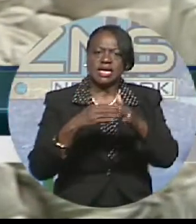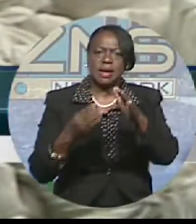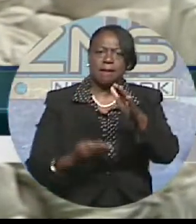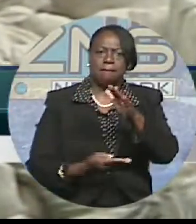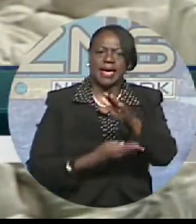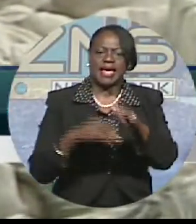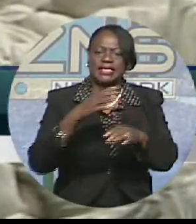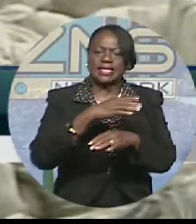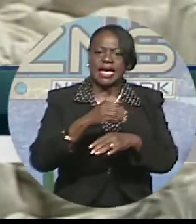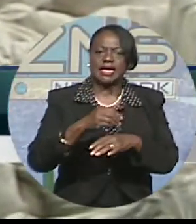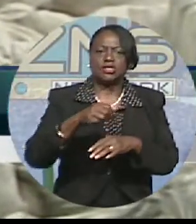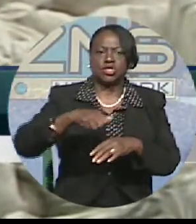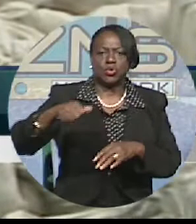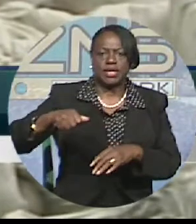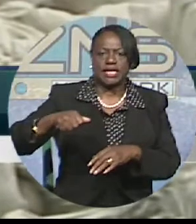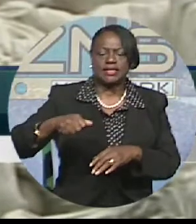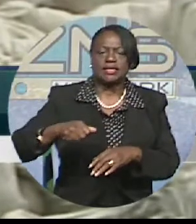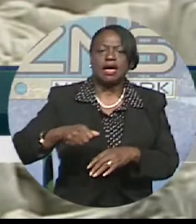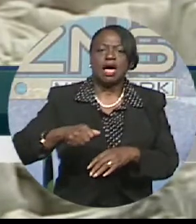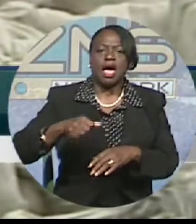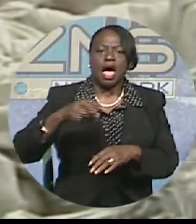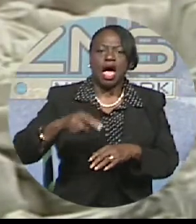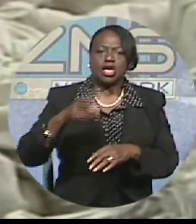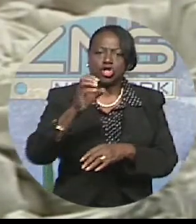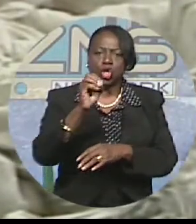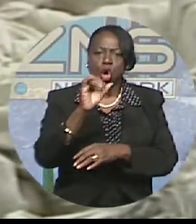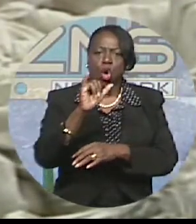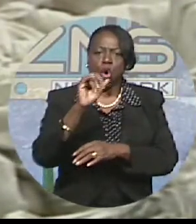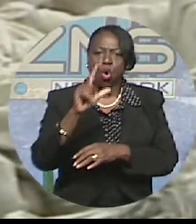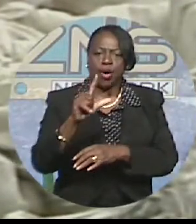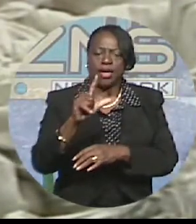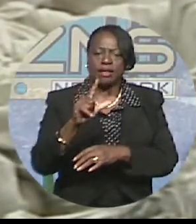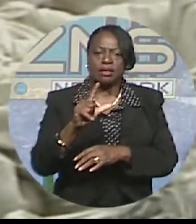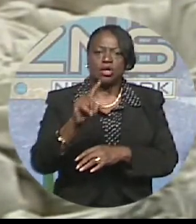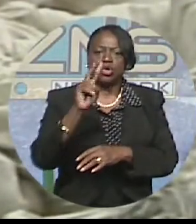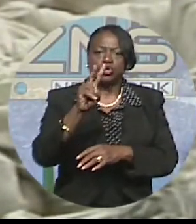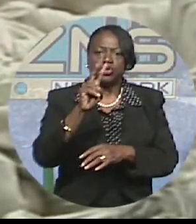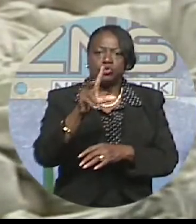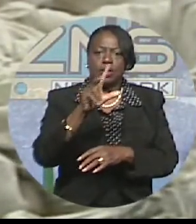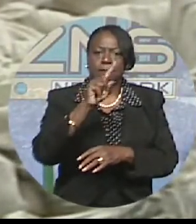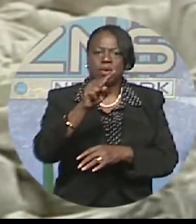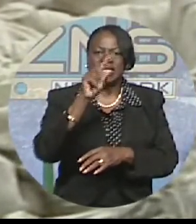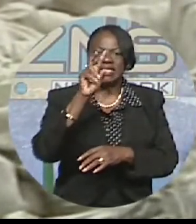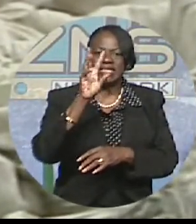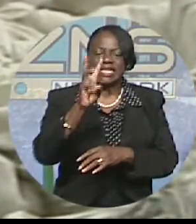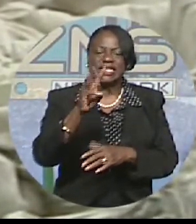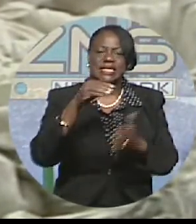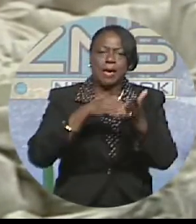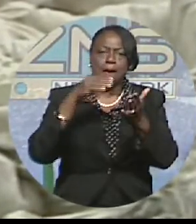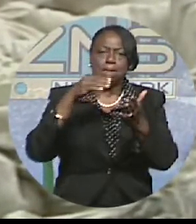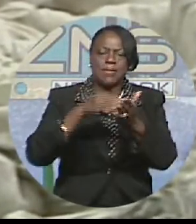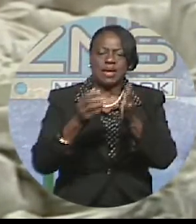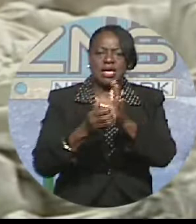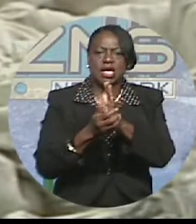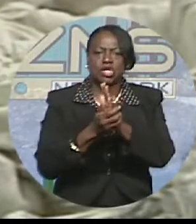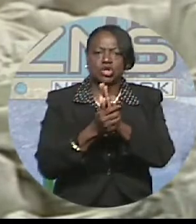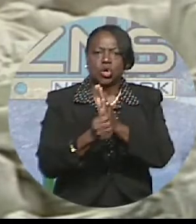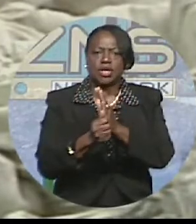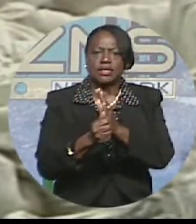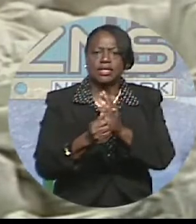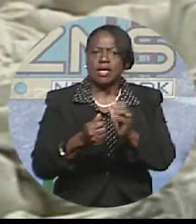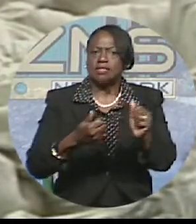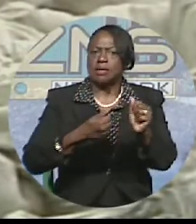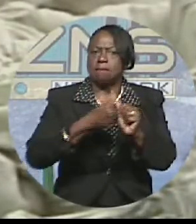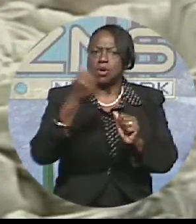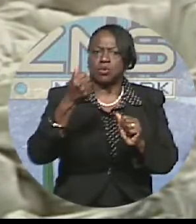suitcase containing hash oil, totaling $6.2 million. Police say it is the largest compressed drug find in recent